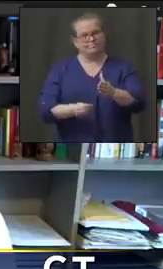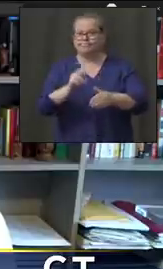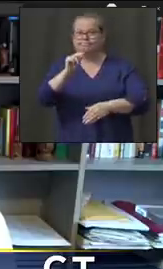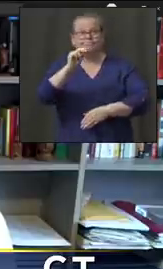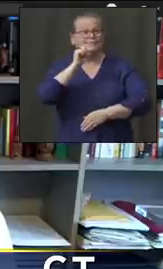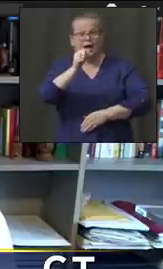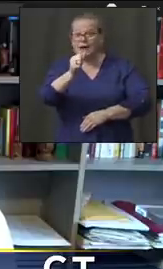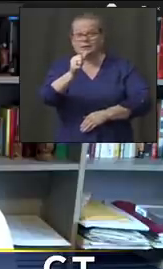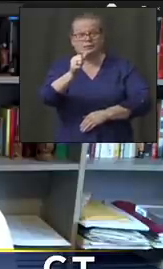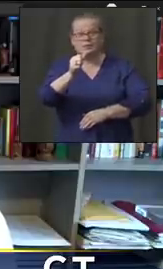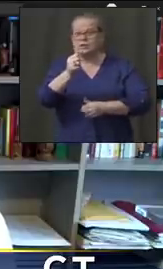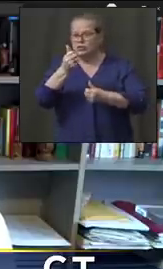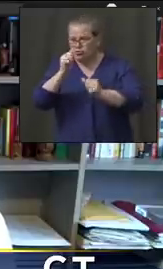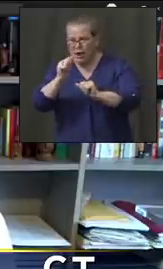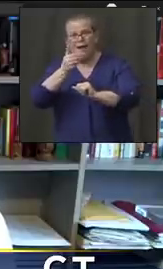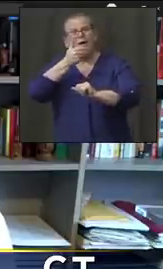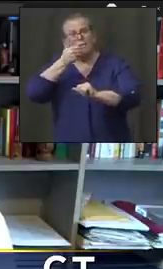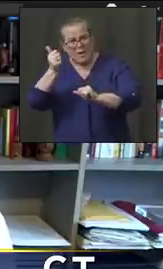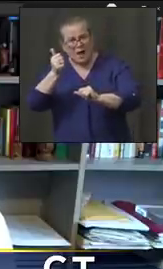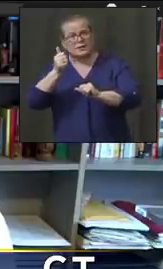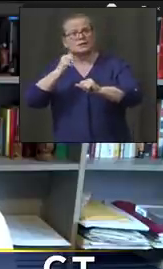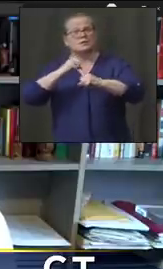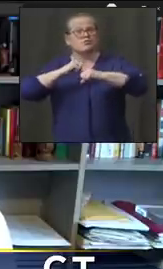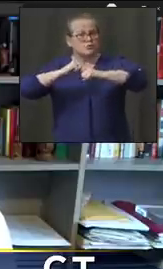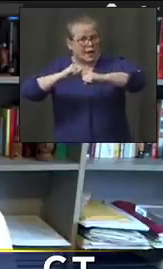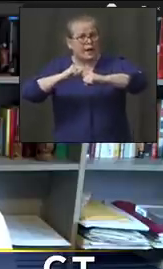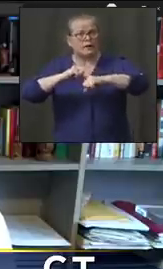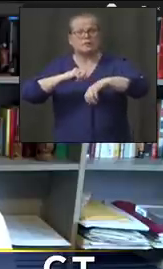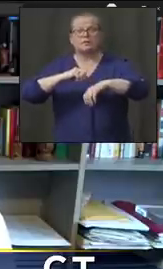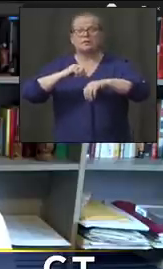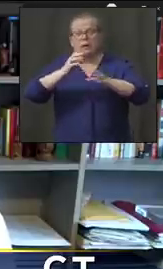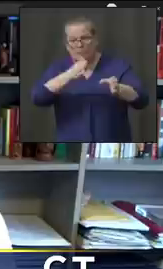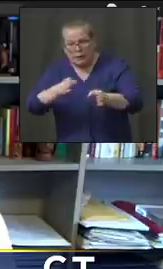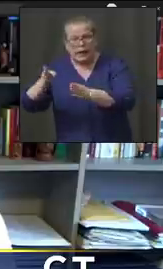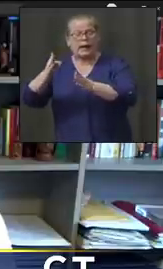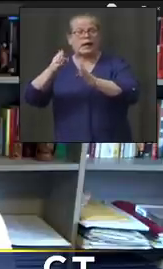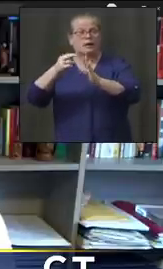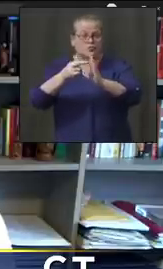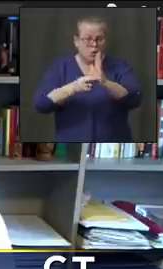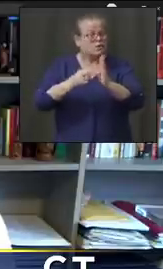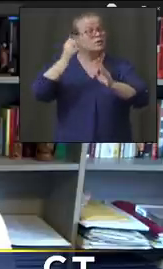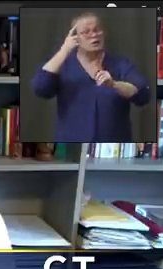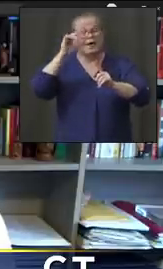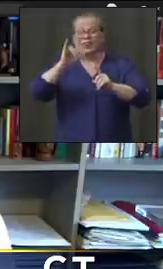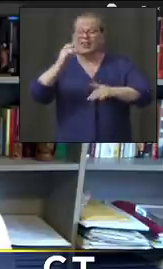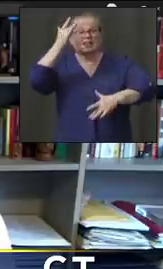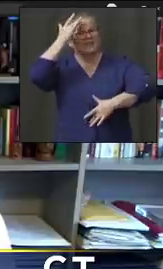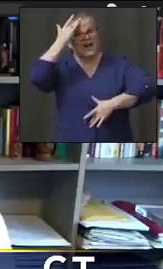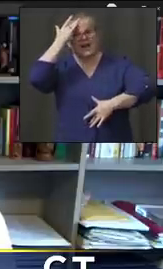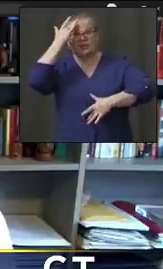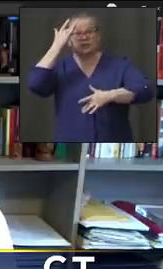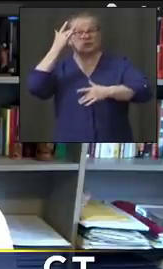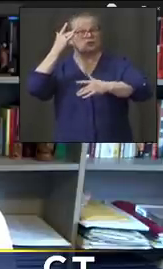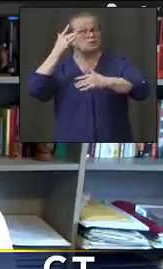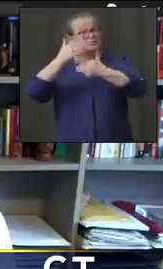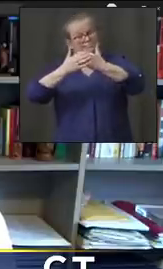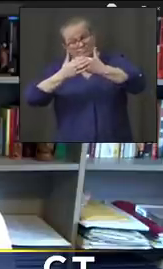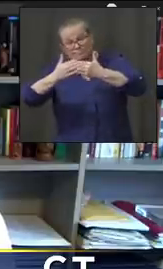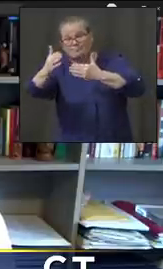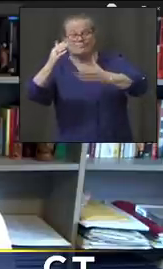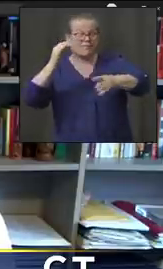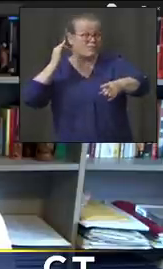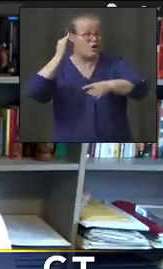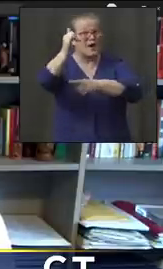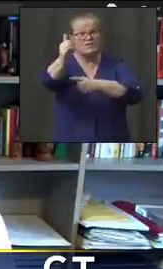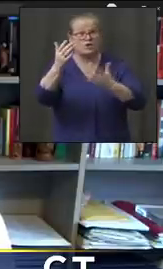measures. This is a virus that it's going to be, we're always going to have the threat of resurgence. And it's also a virus